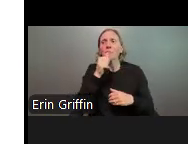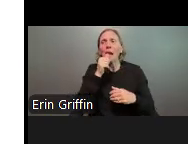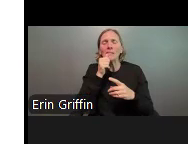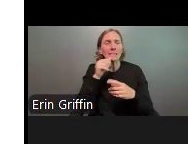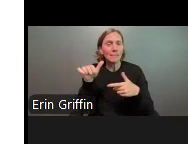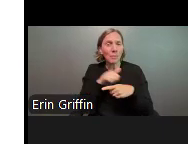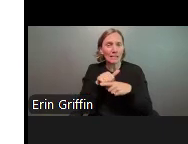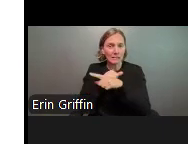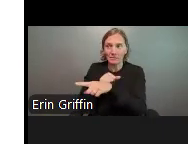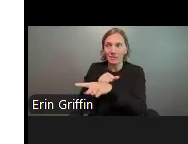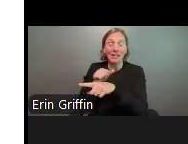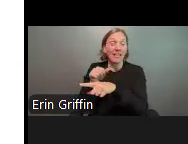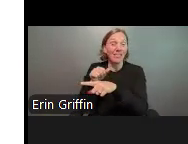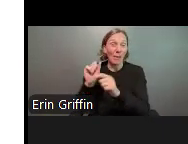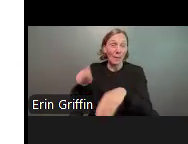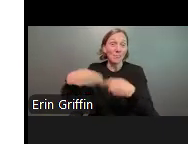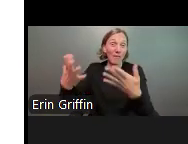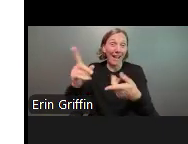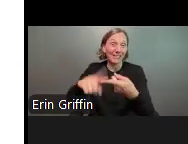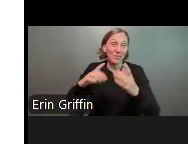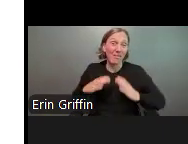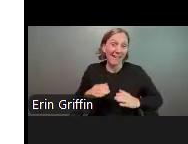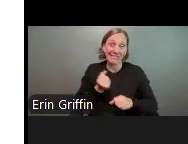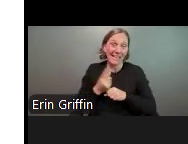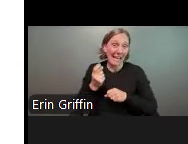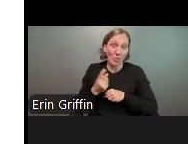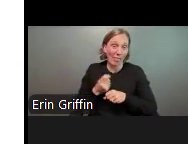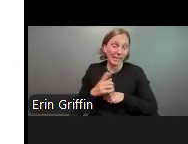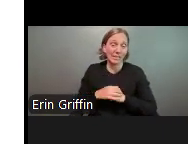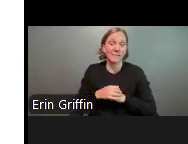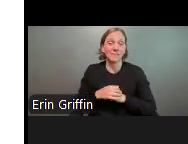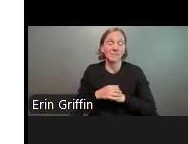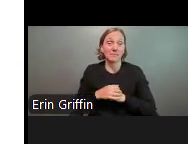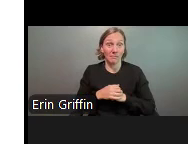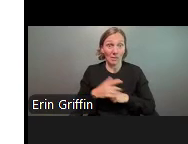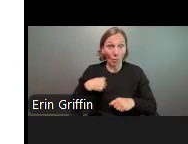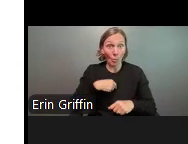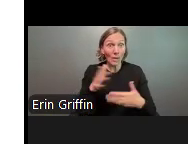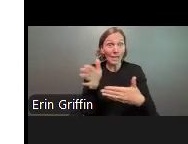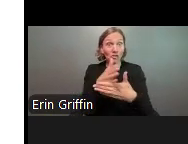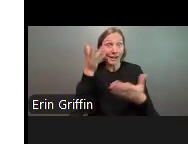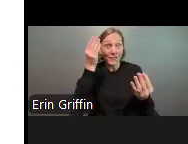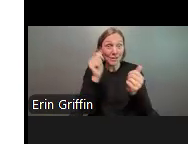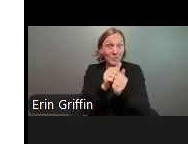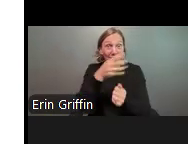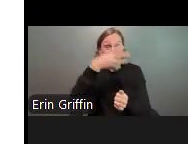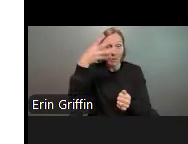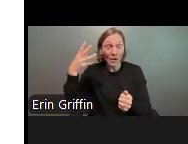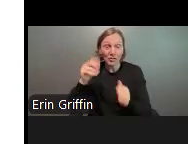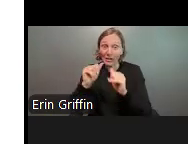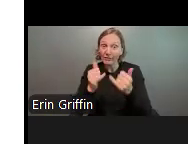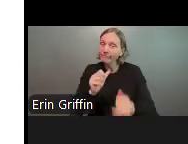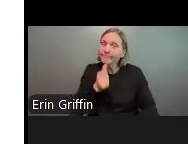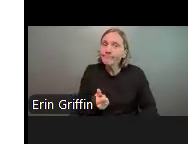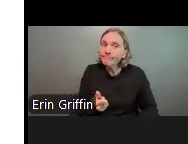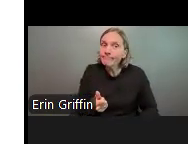to clients on a yearly basis, and we don't share information with any immigration agency. And then